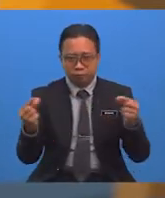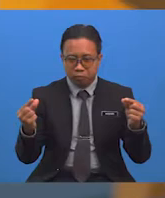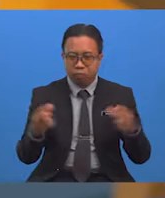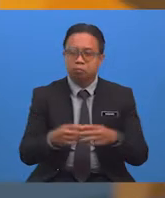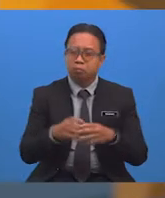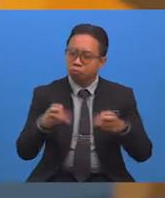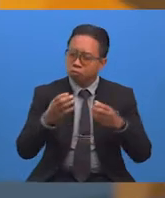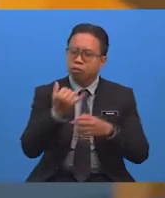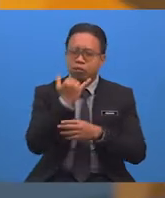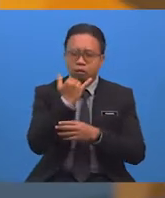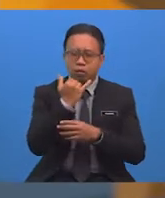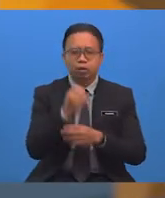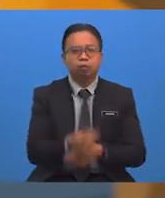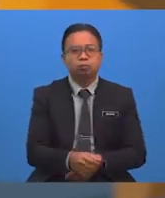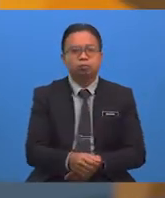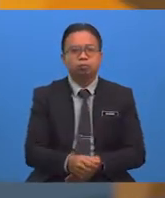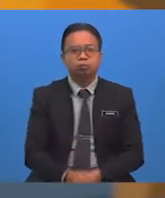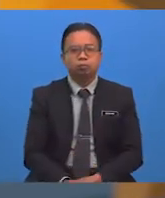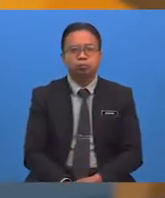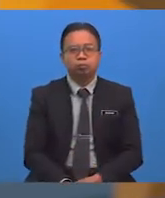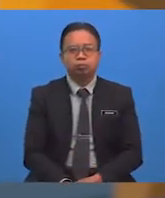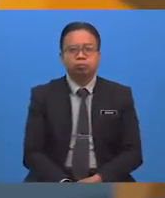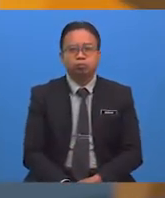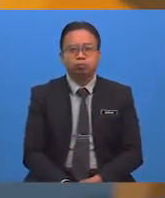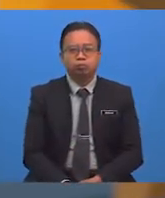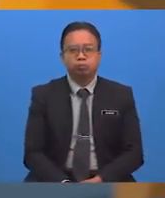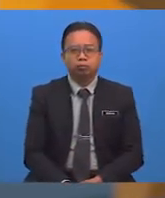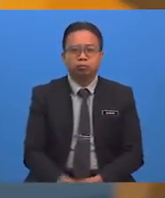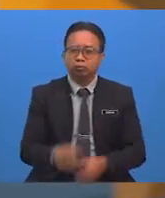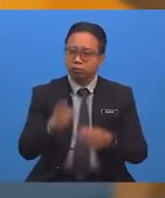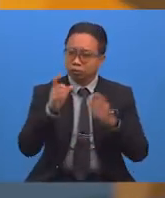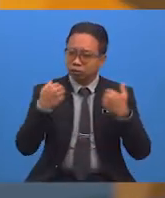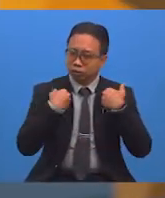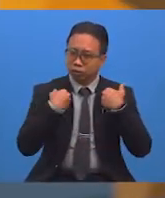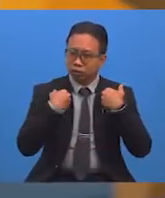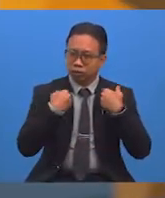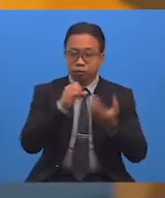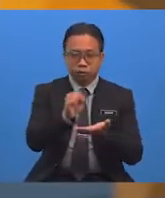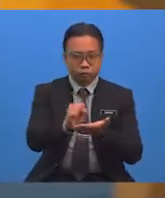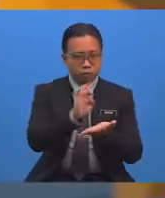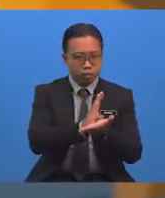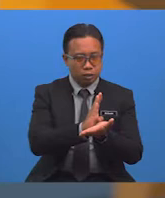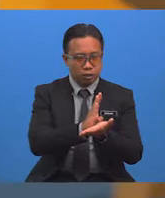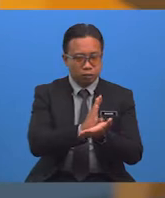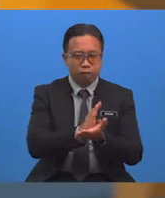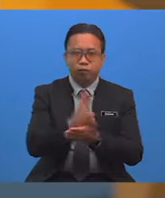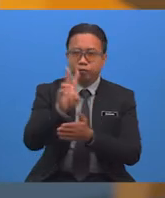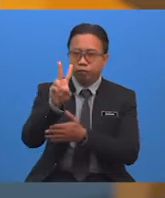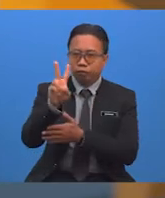make simple, singular, plural mistakes and even subject-verb agreement